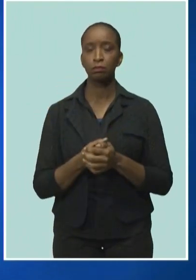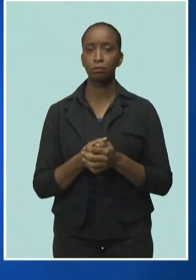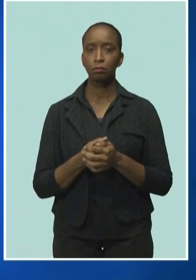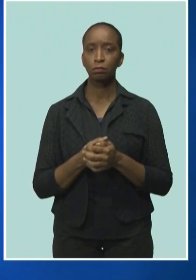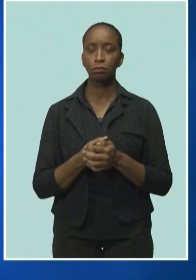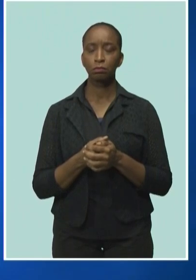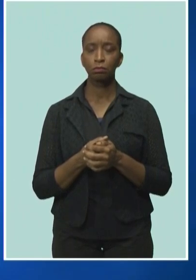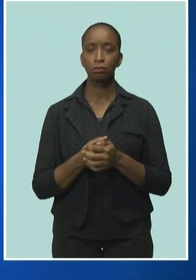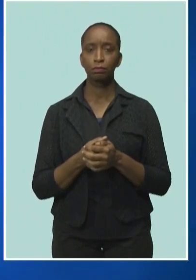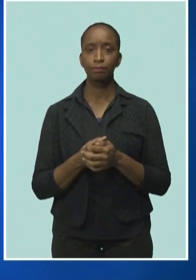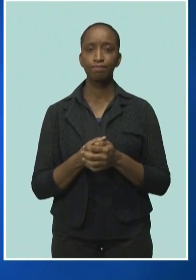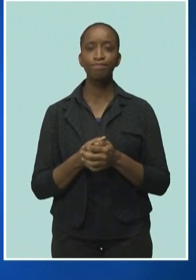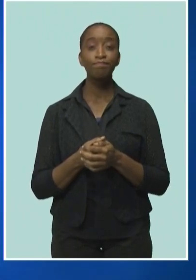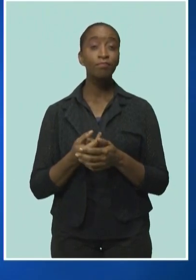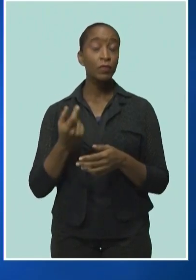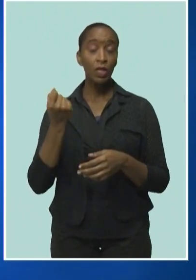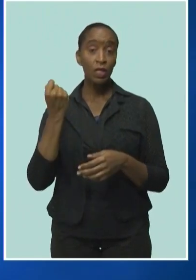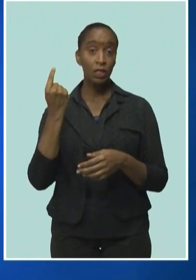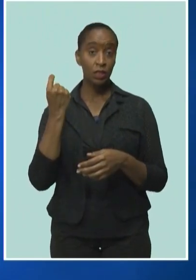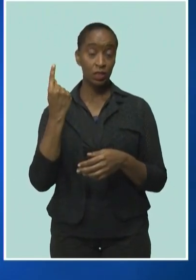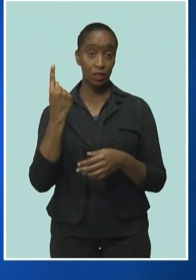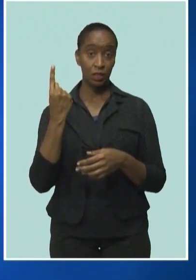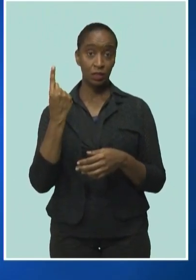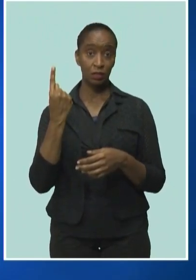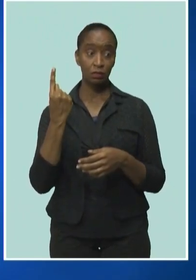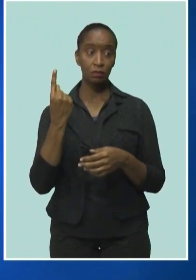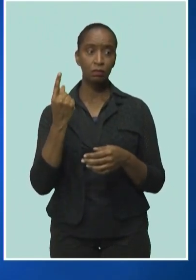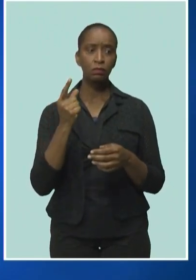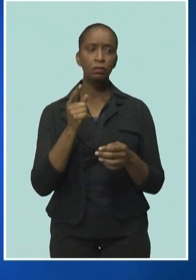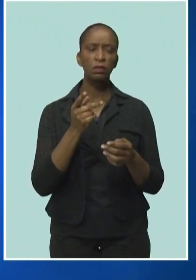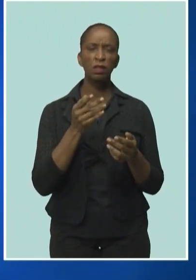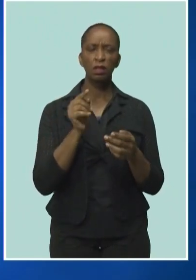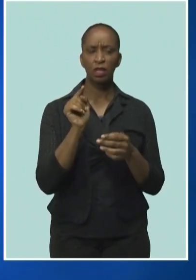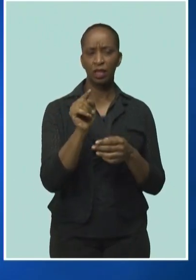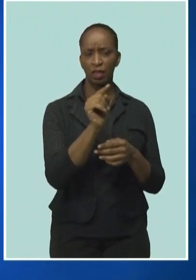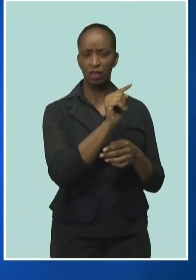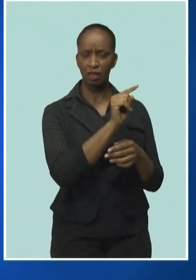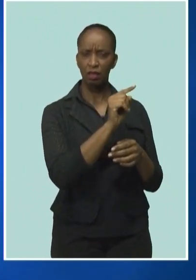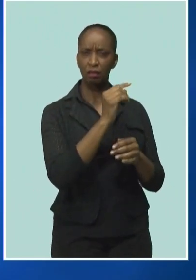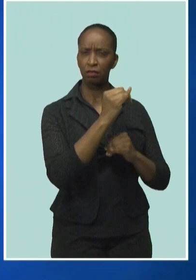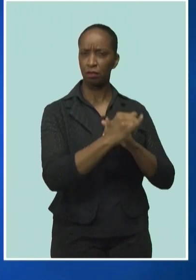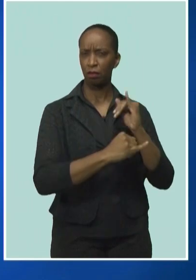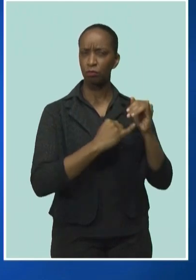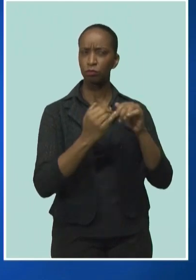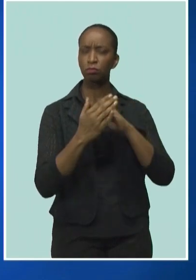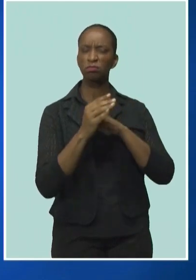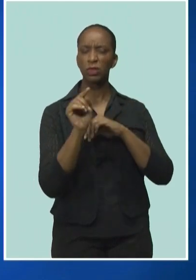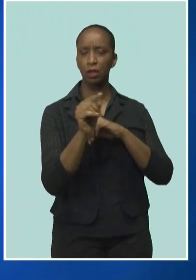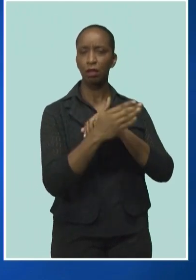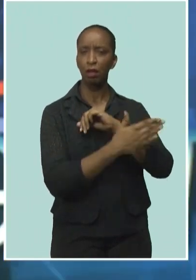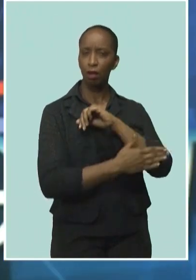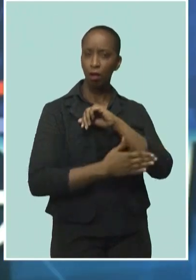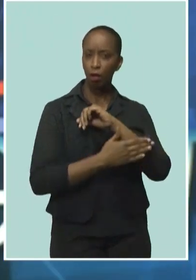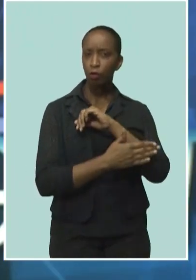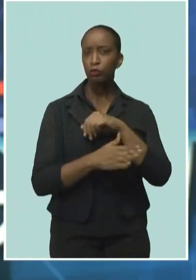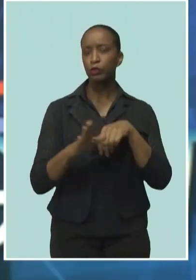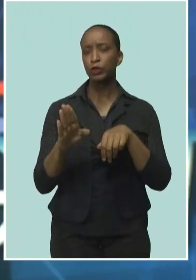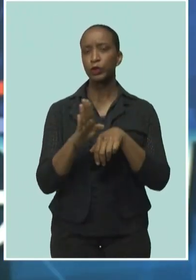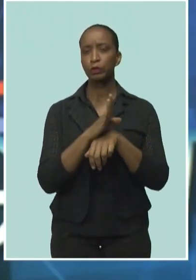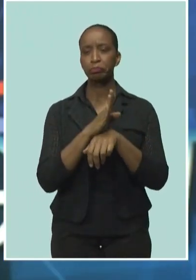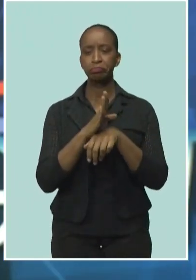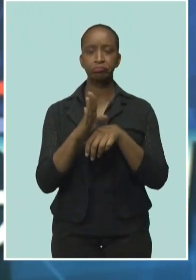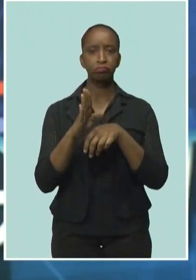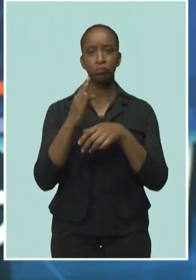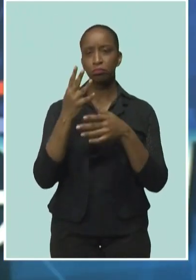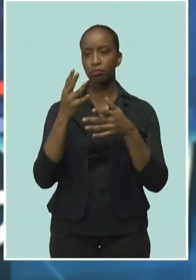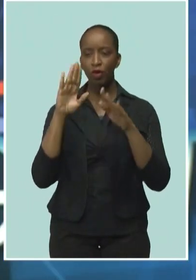Barbados cannot afford to lose its reputation around its international business sector. While